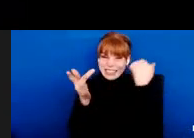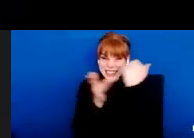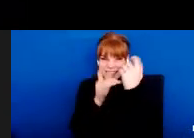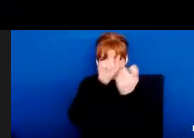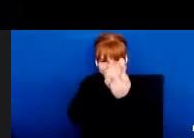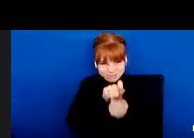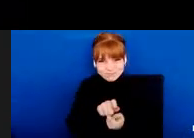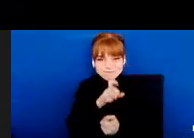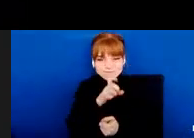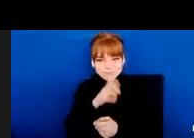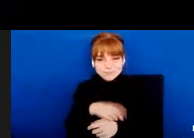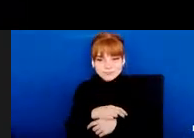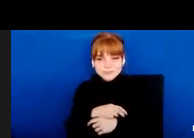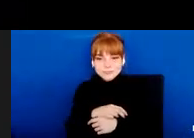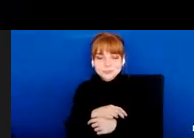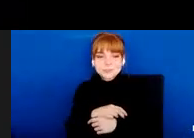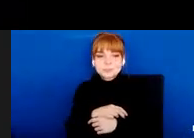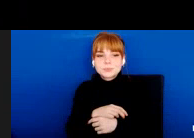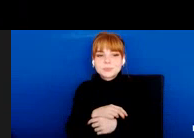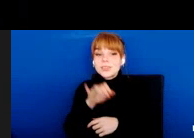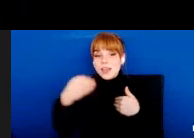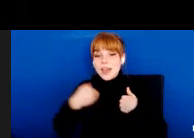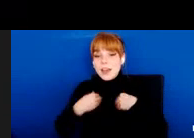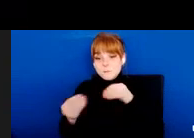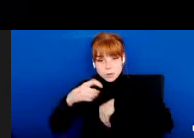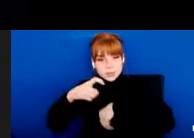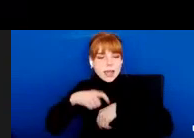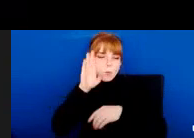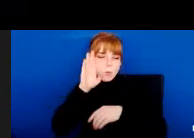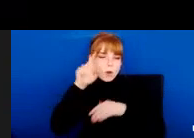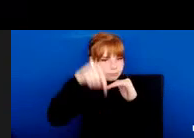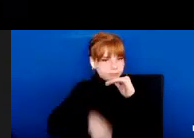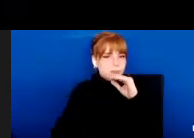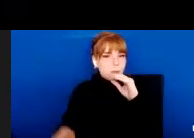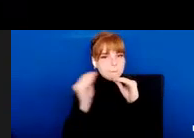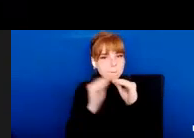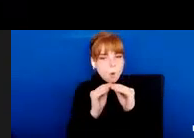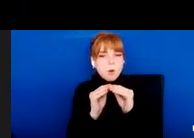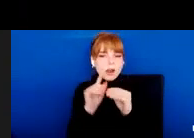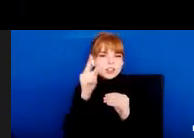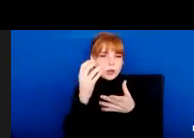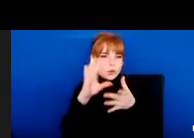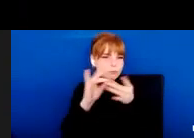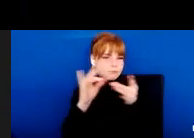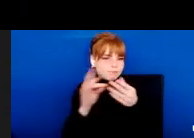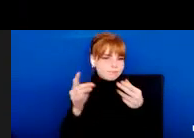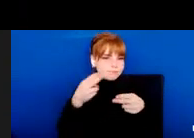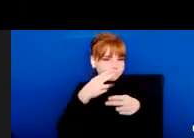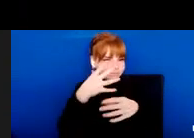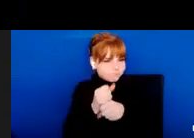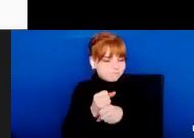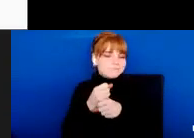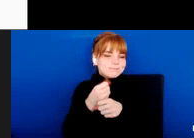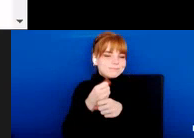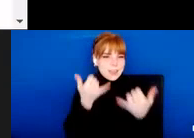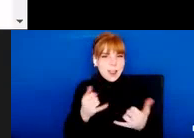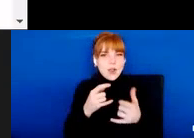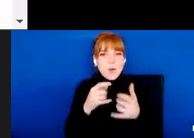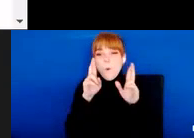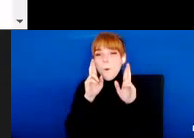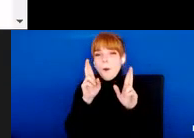If we have time, we're going to dive a little bit more into this tool. This is kind of I'm going to briefly mention it now, and hopefully we'll have a little more